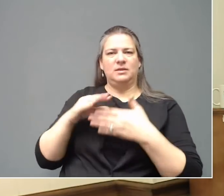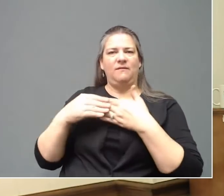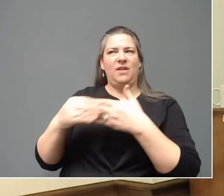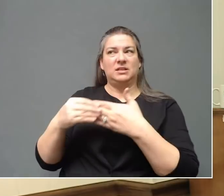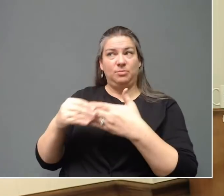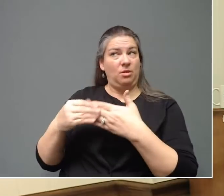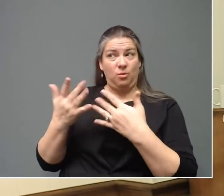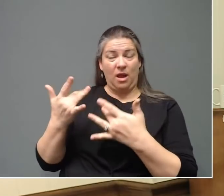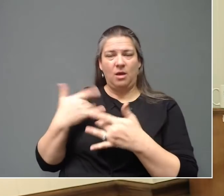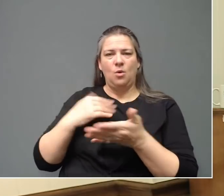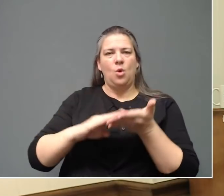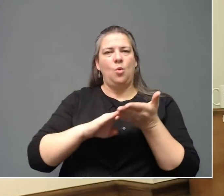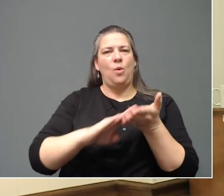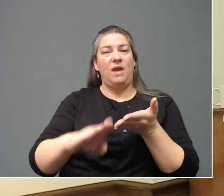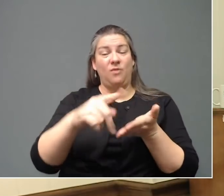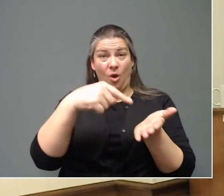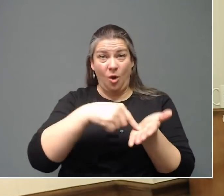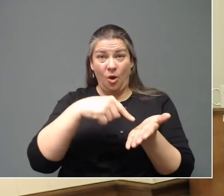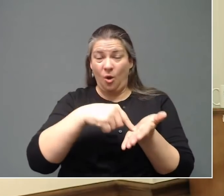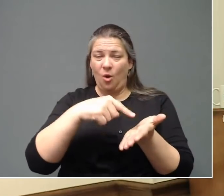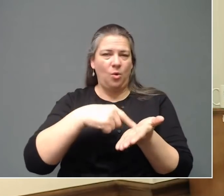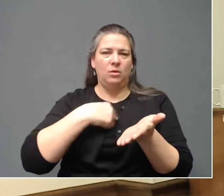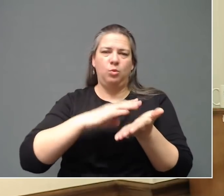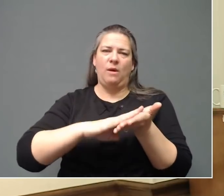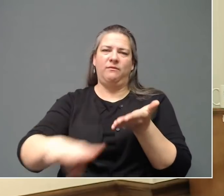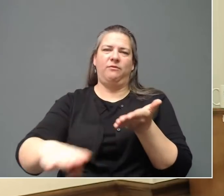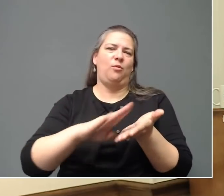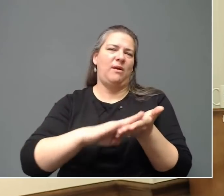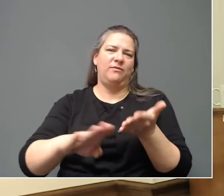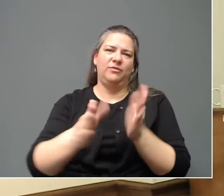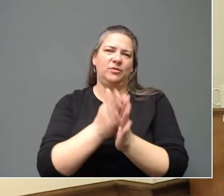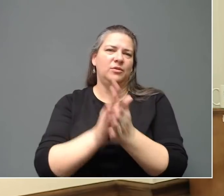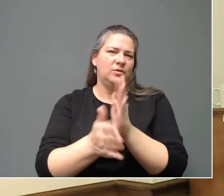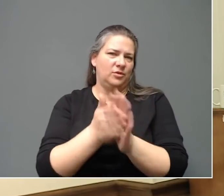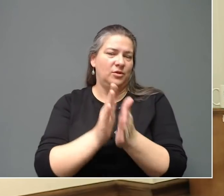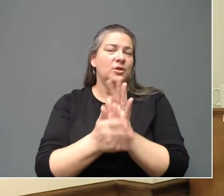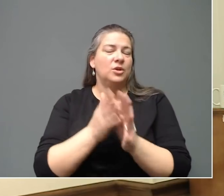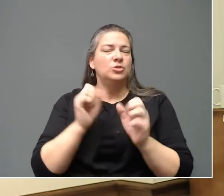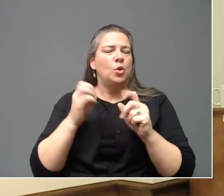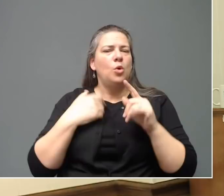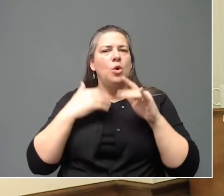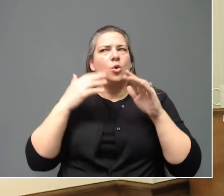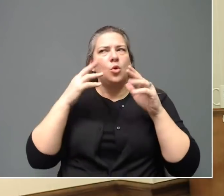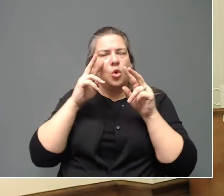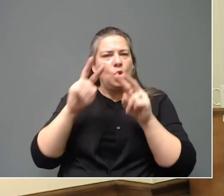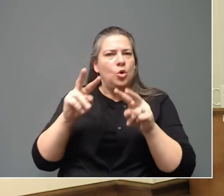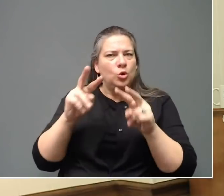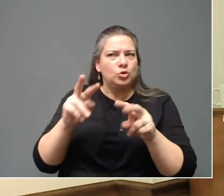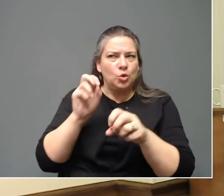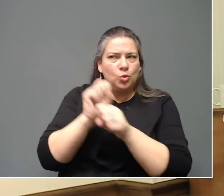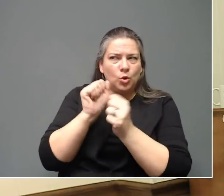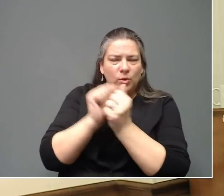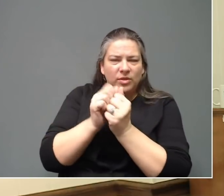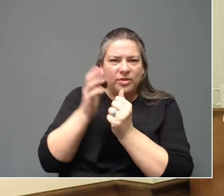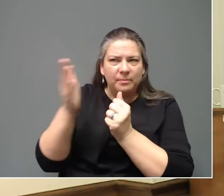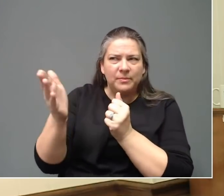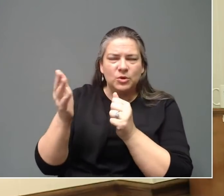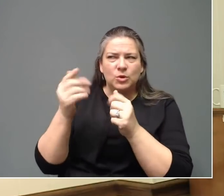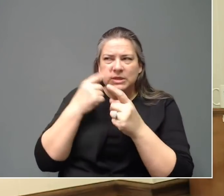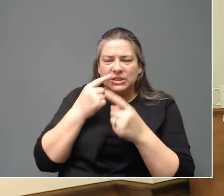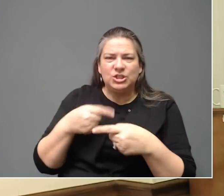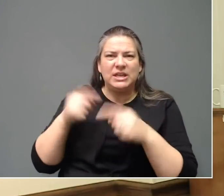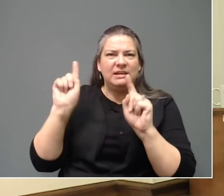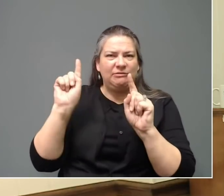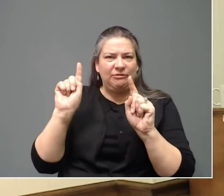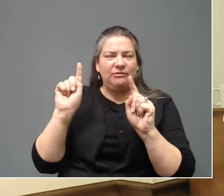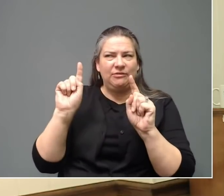are here. I know they have announced their willingness to do that. So we look forward to working with you to achieve that so that we can